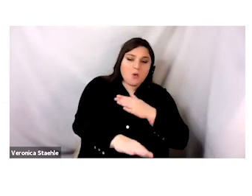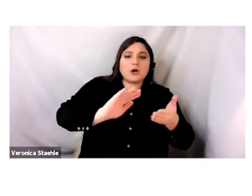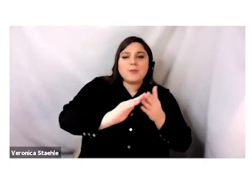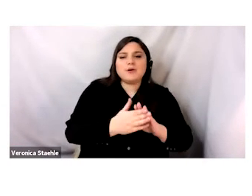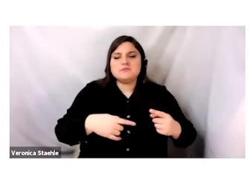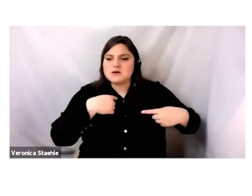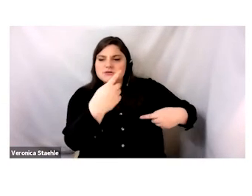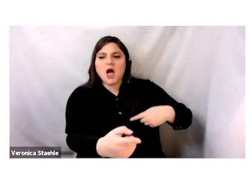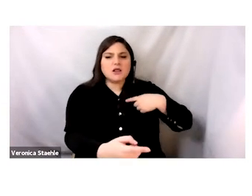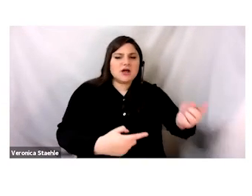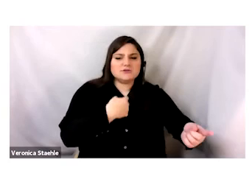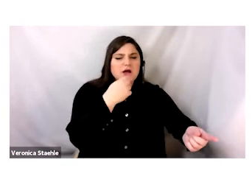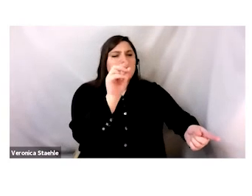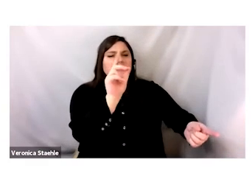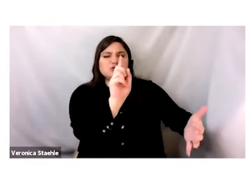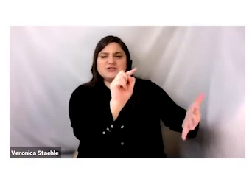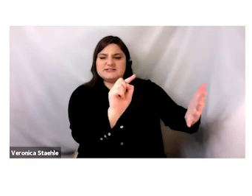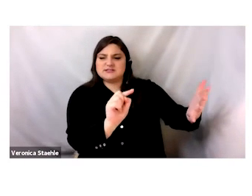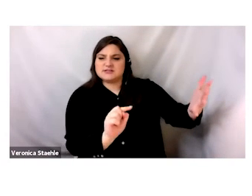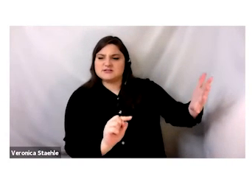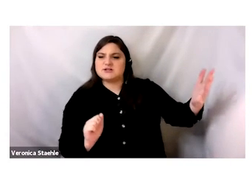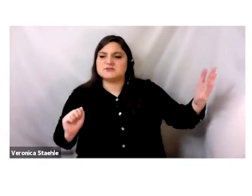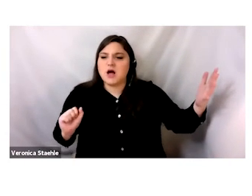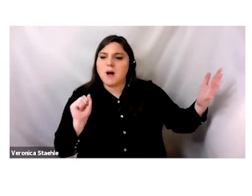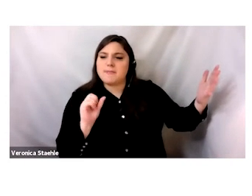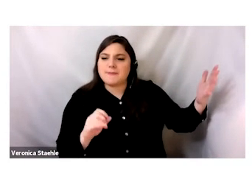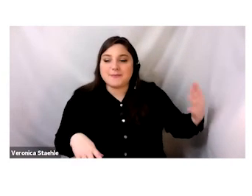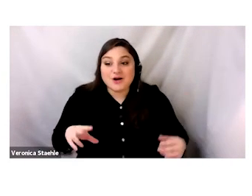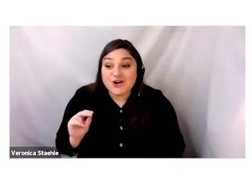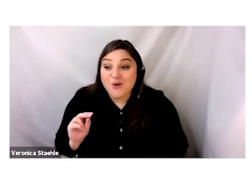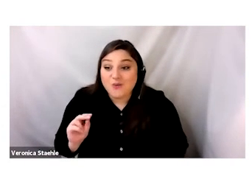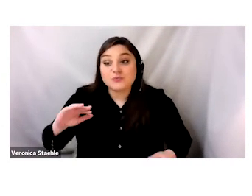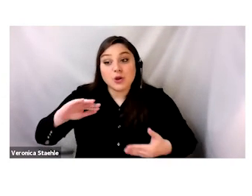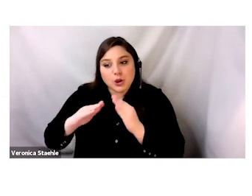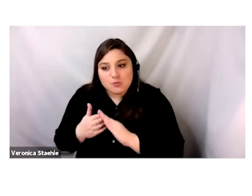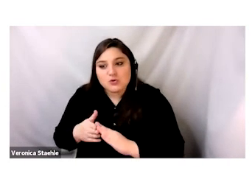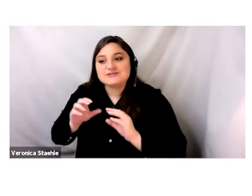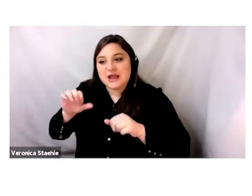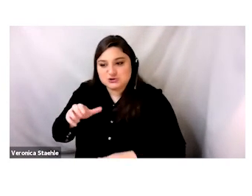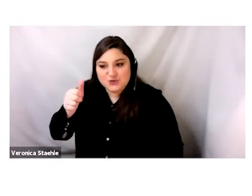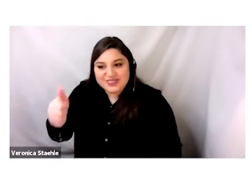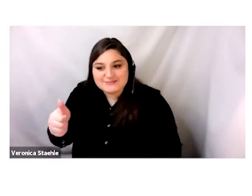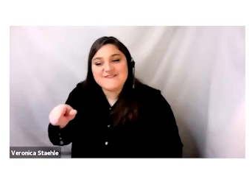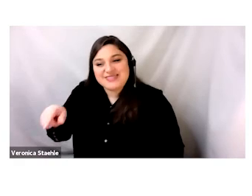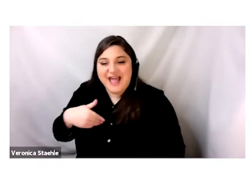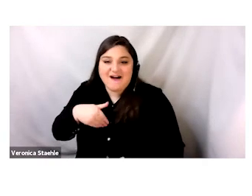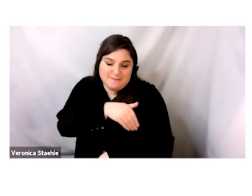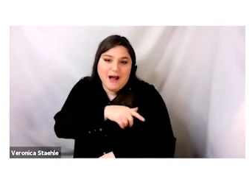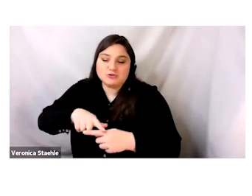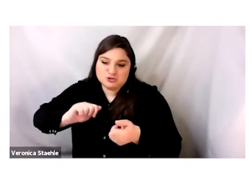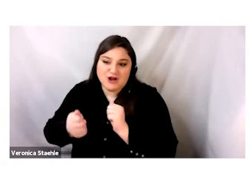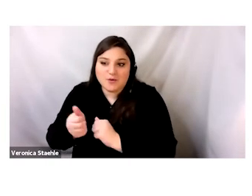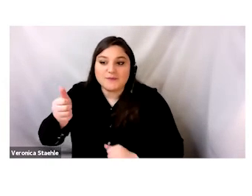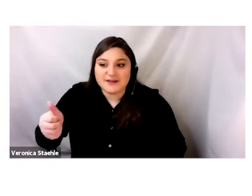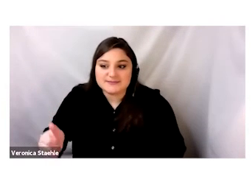actually design equity, opposed to the community doing it themselves and understanding that they have that power to do it. But we